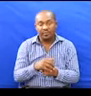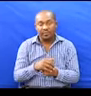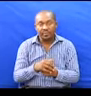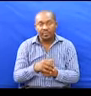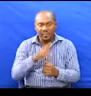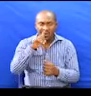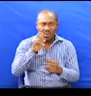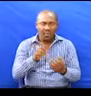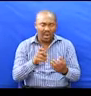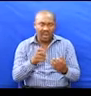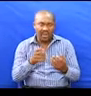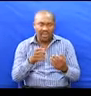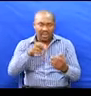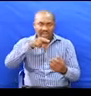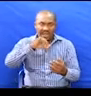Why nitrogen is there?